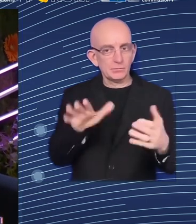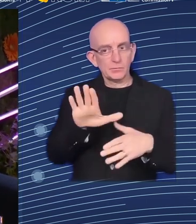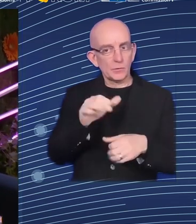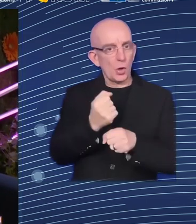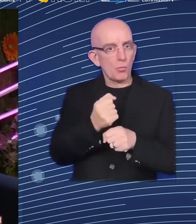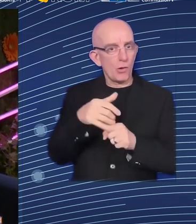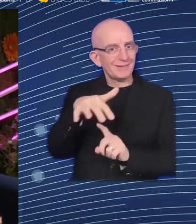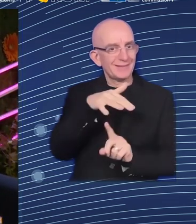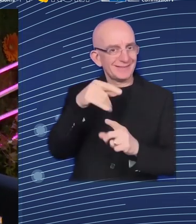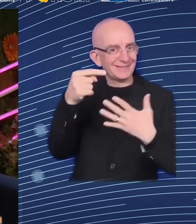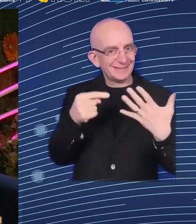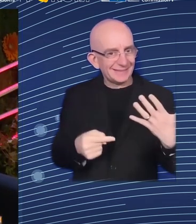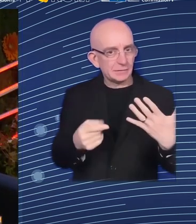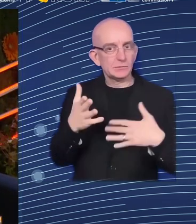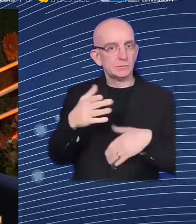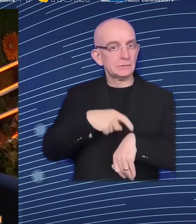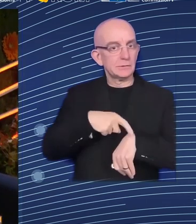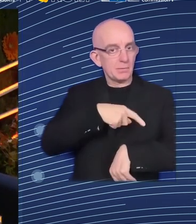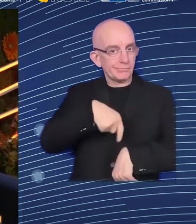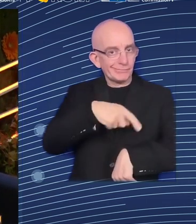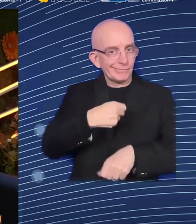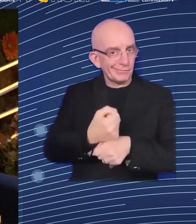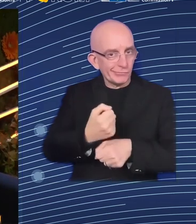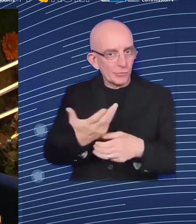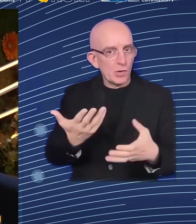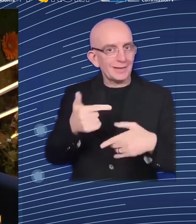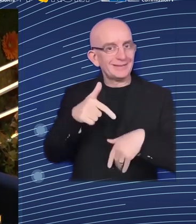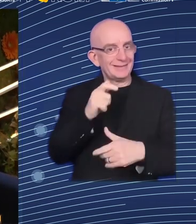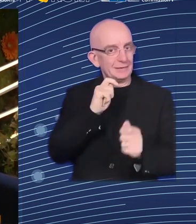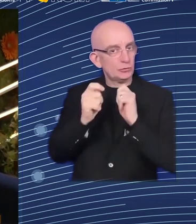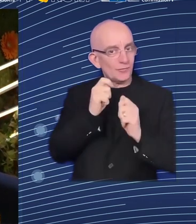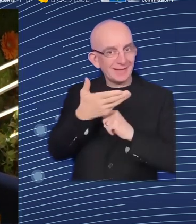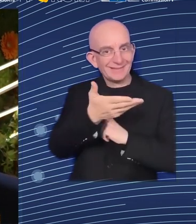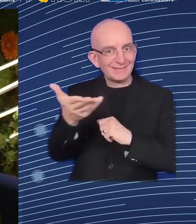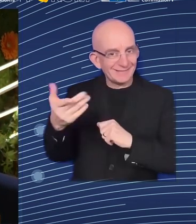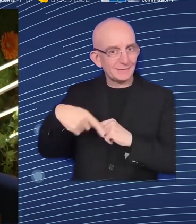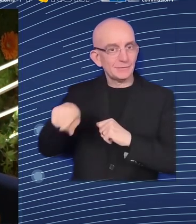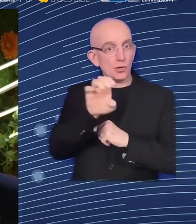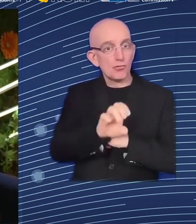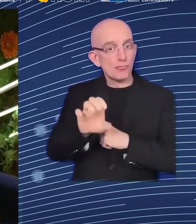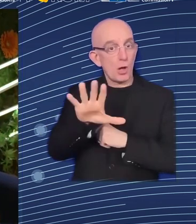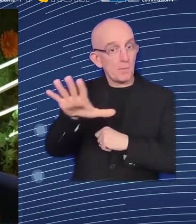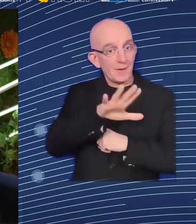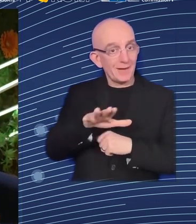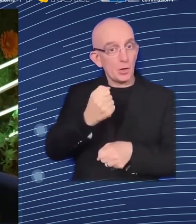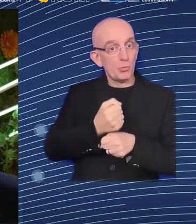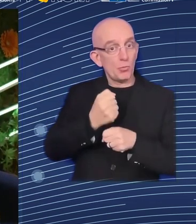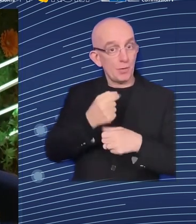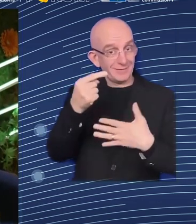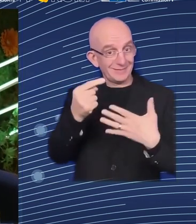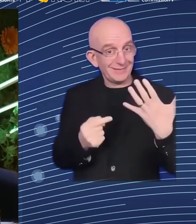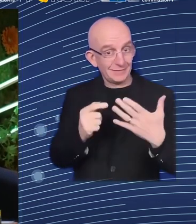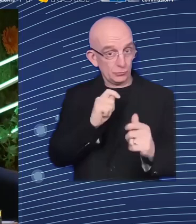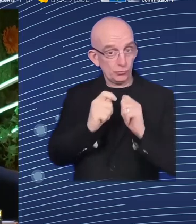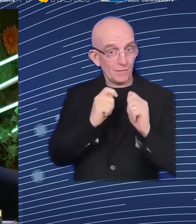would like to work less. And of course, if they work very long hours, that share is even higher.